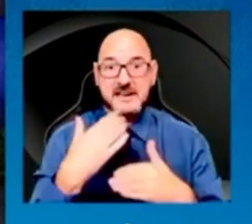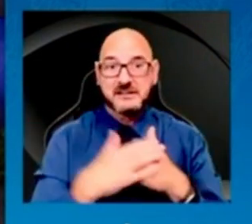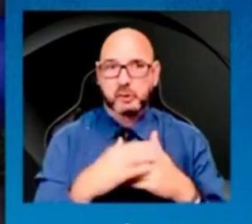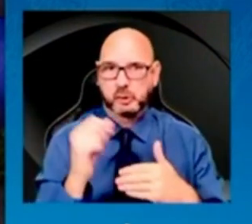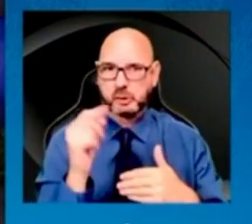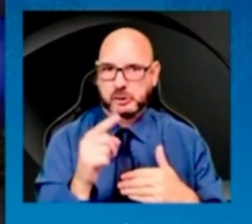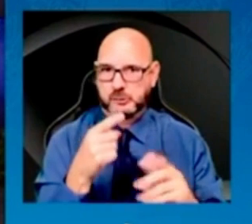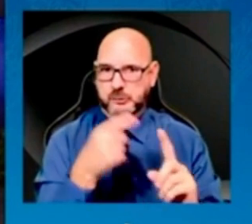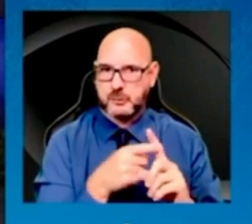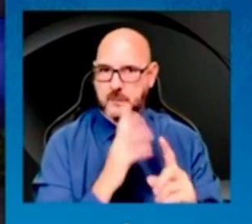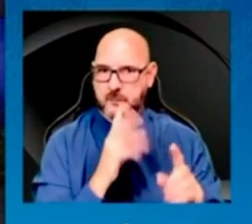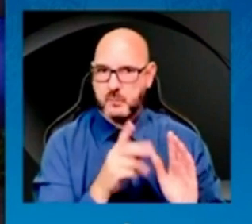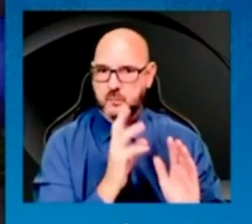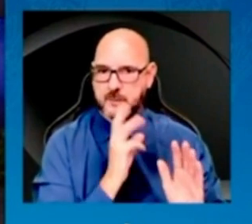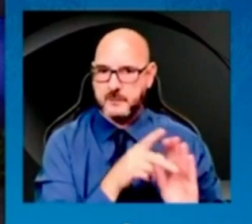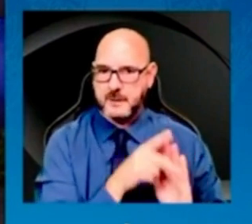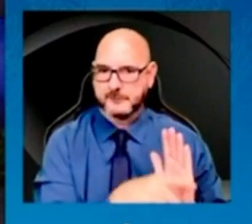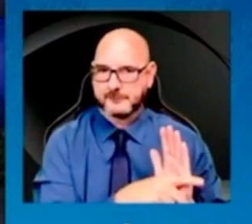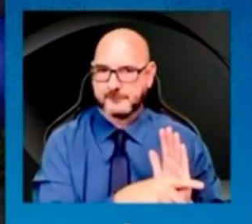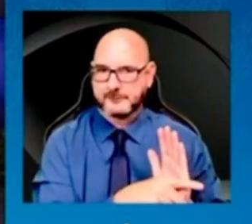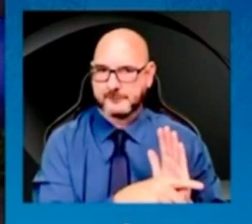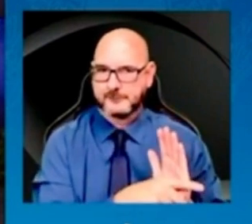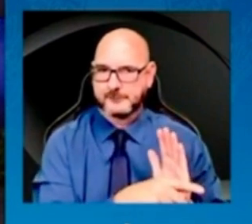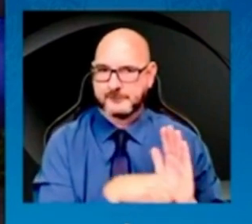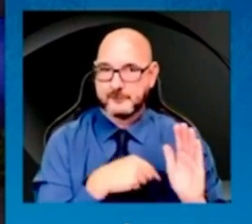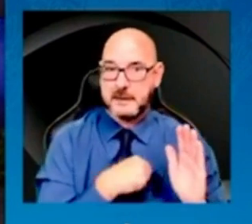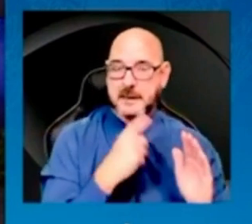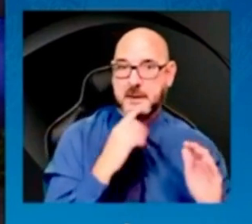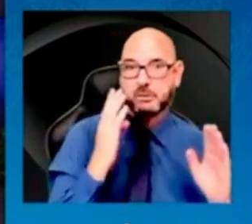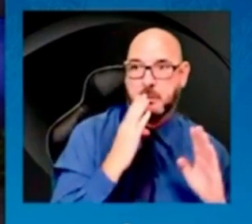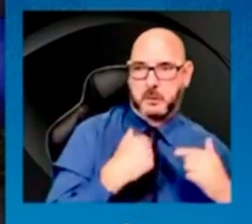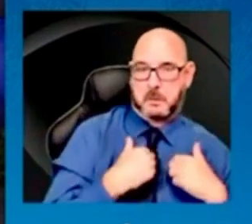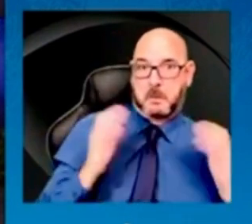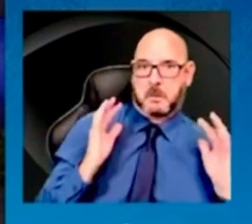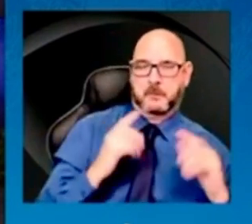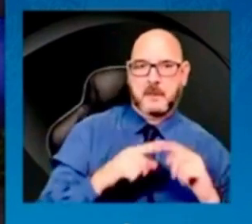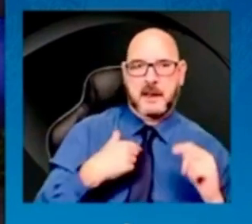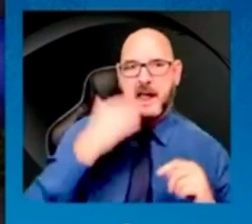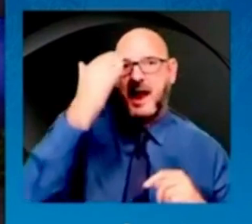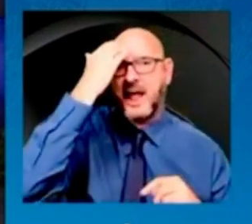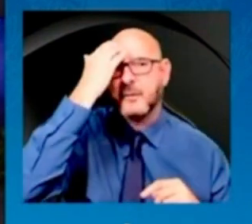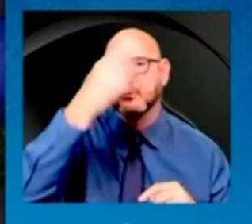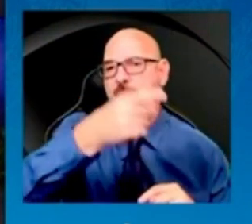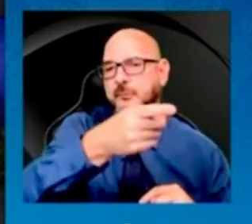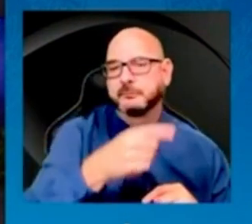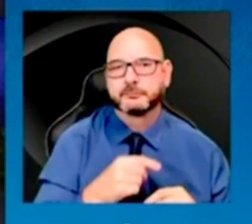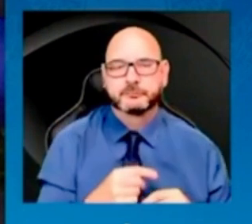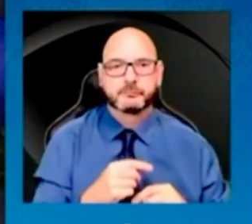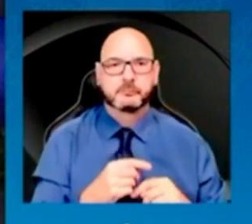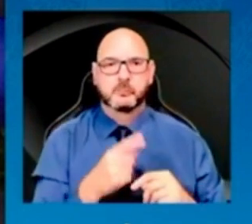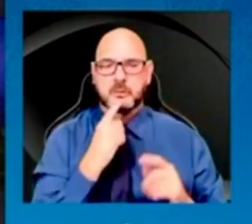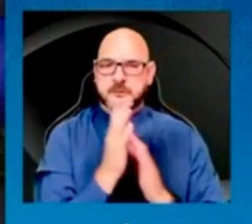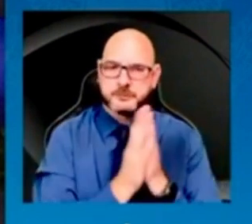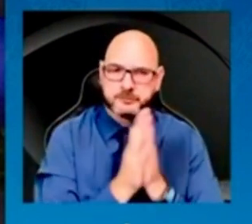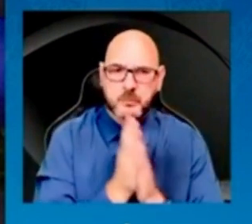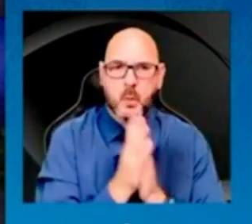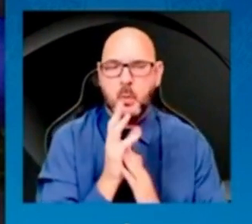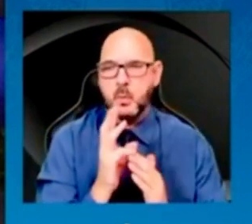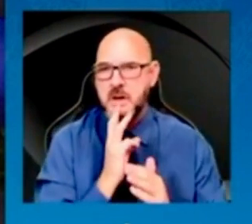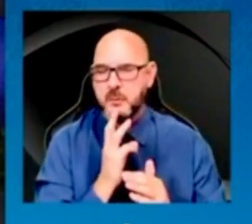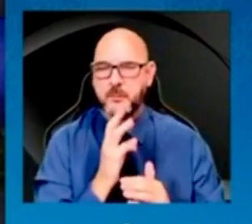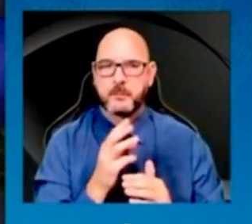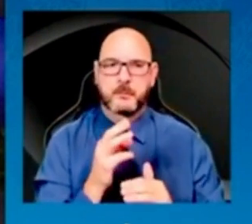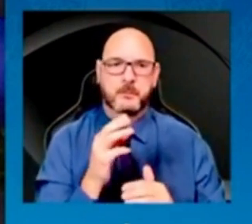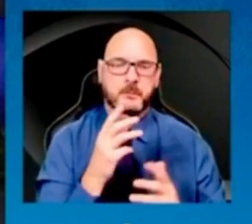not gonna get in trouble here, but I know you're particularly passionate about water. So love to hear as well your favorite water